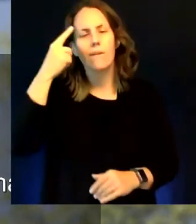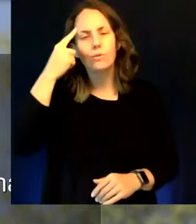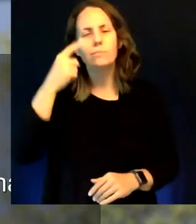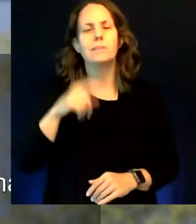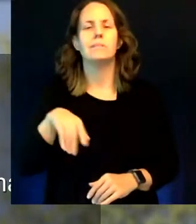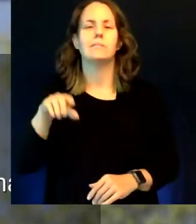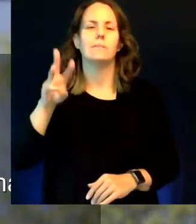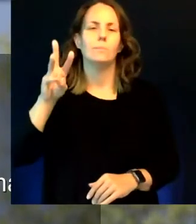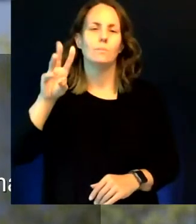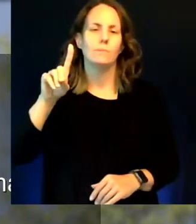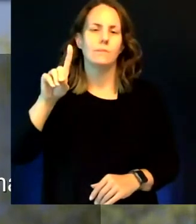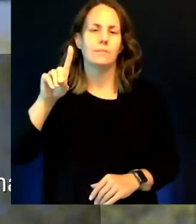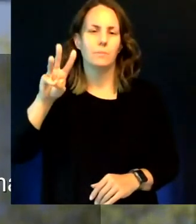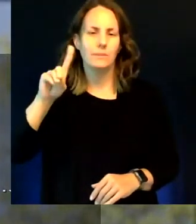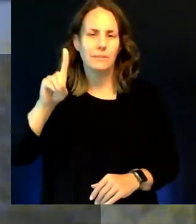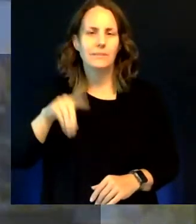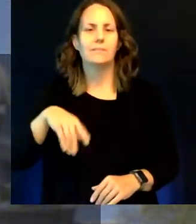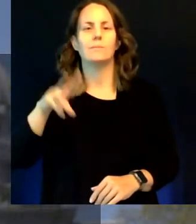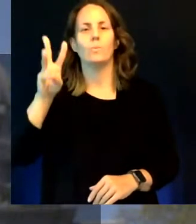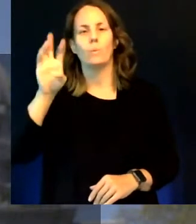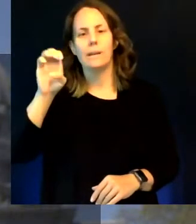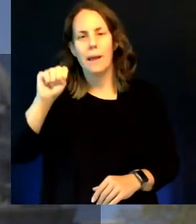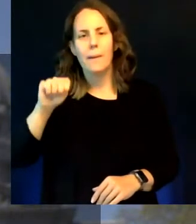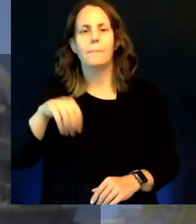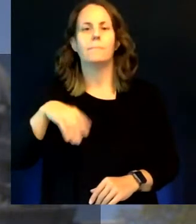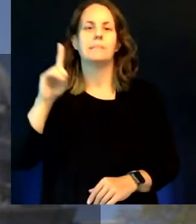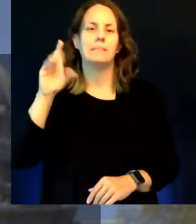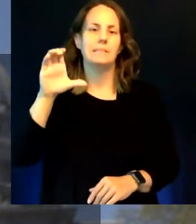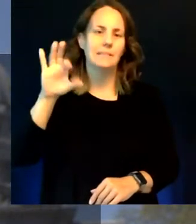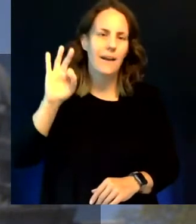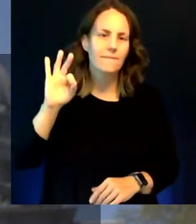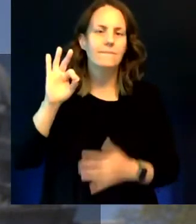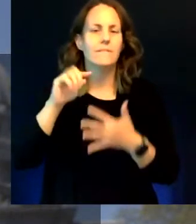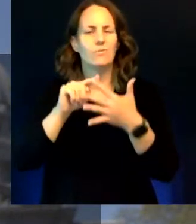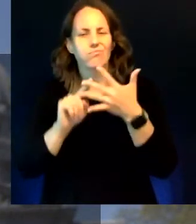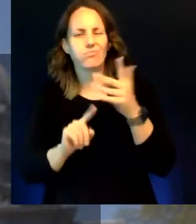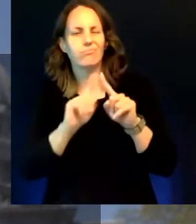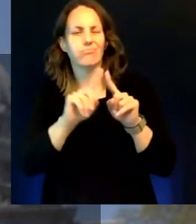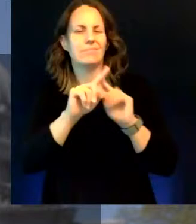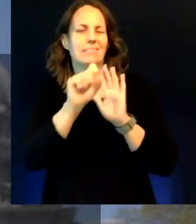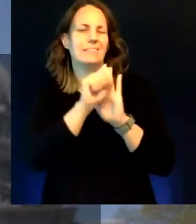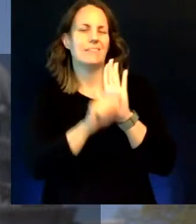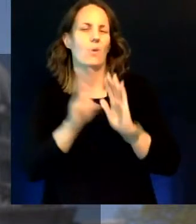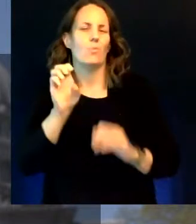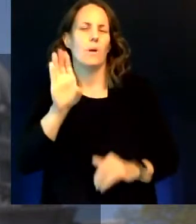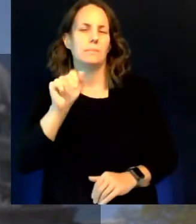Children and Families, and Wisconsin Emergency Management. Be safe and have a great afternoon.